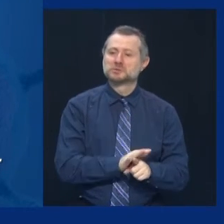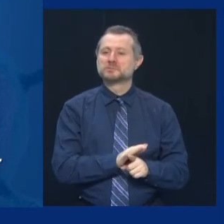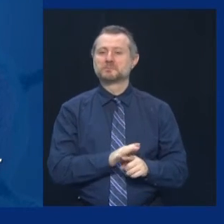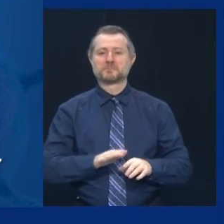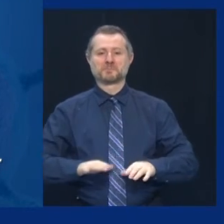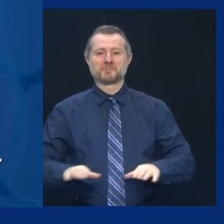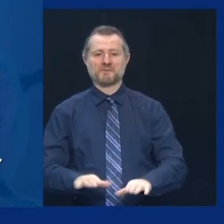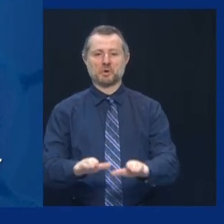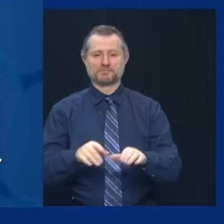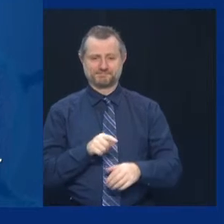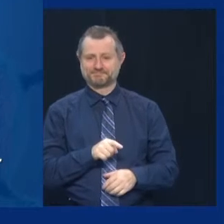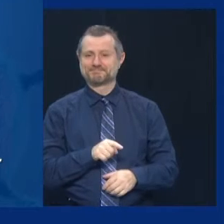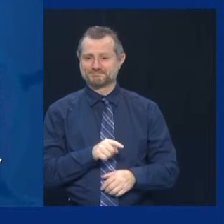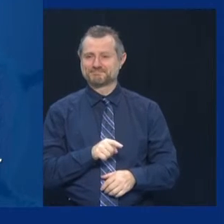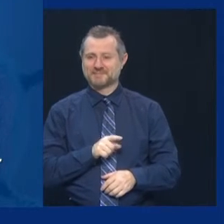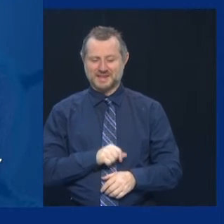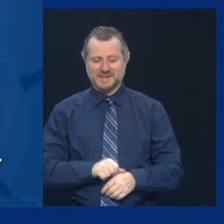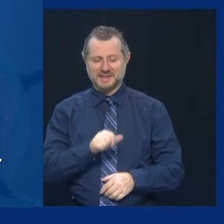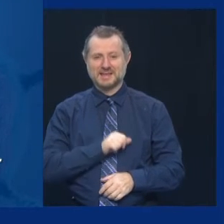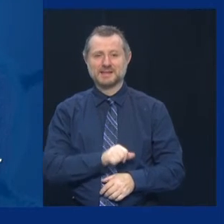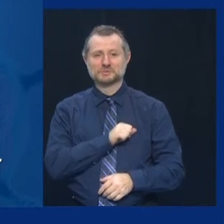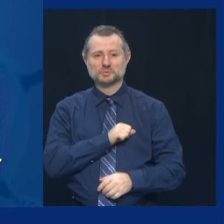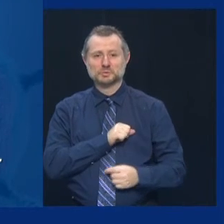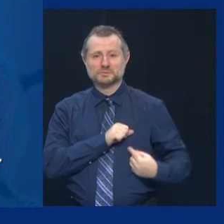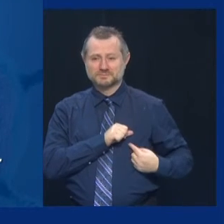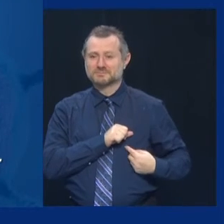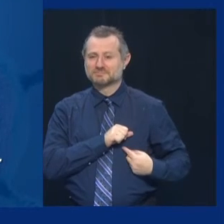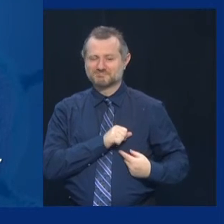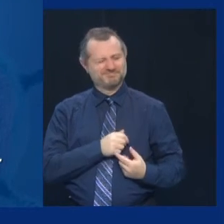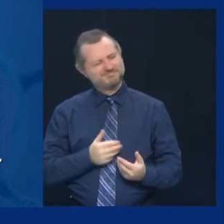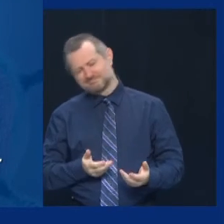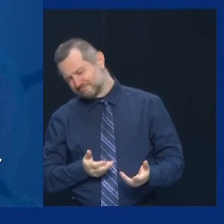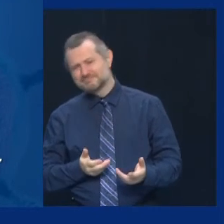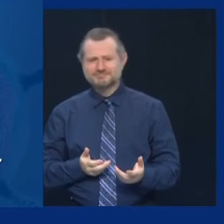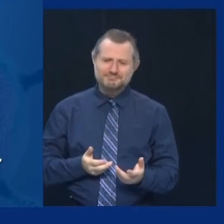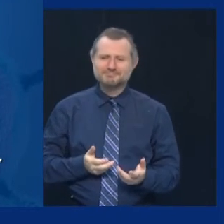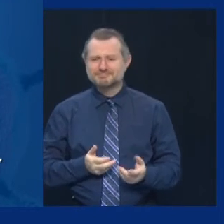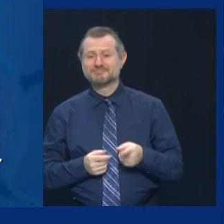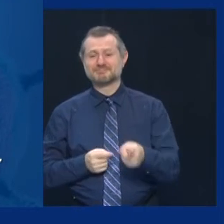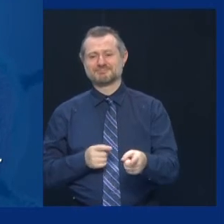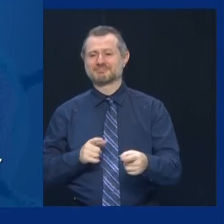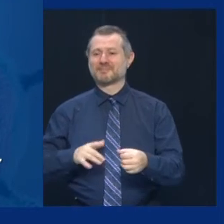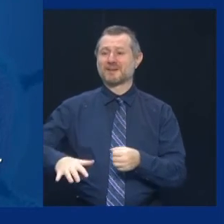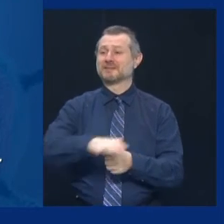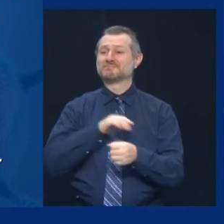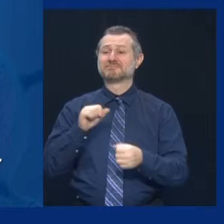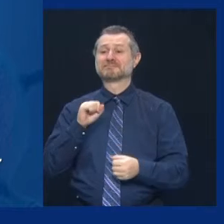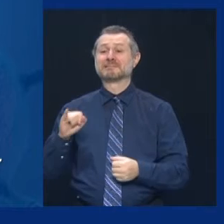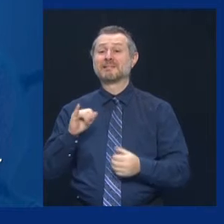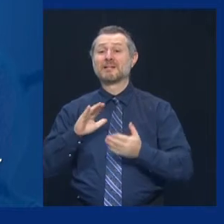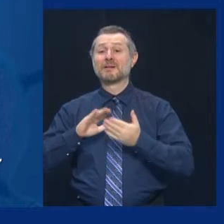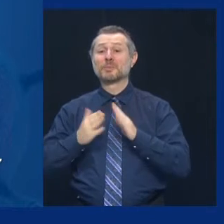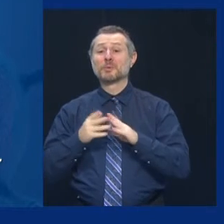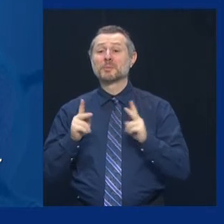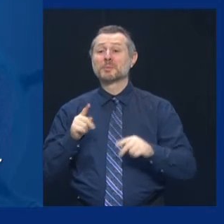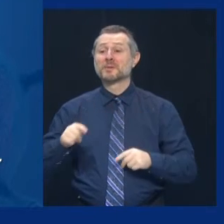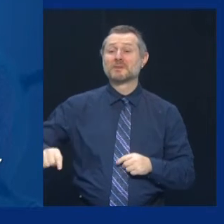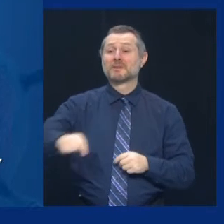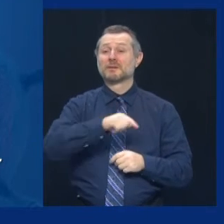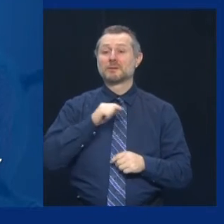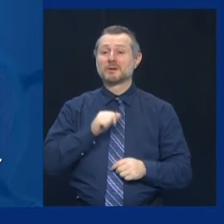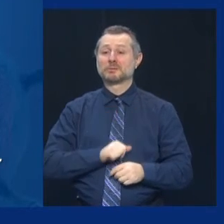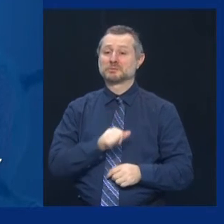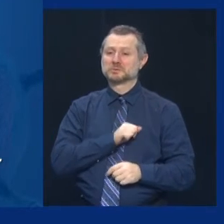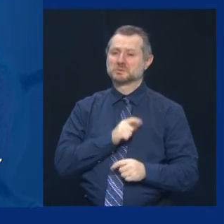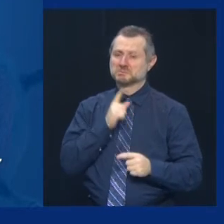people's attitude and the community's attitude. A lot of